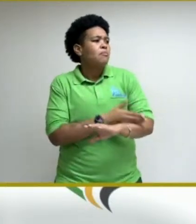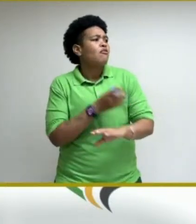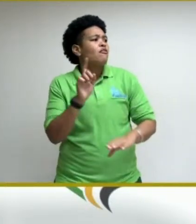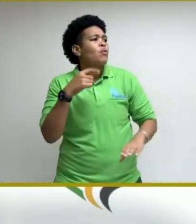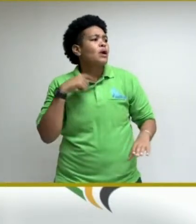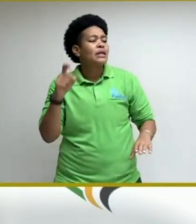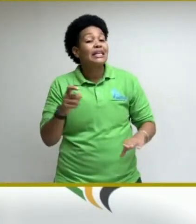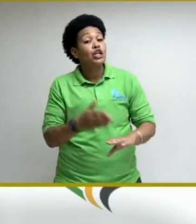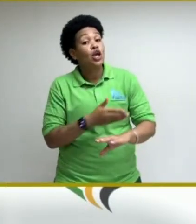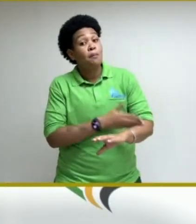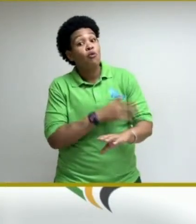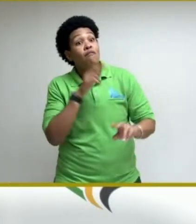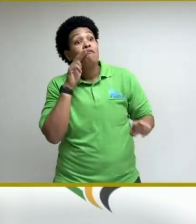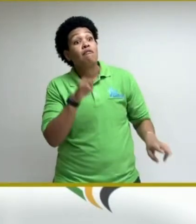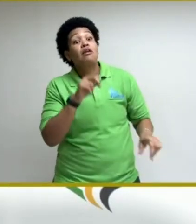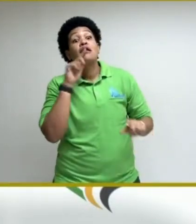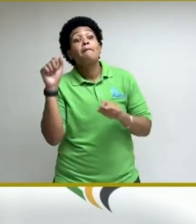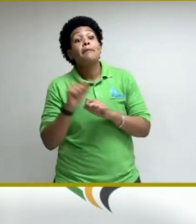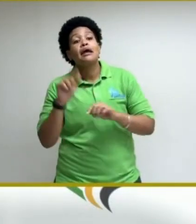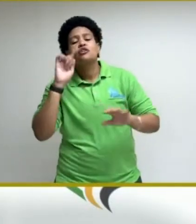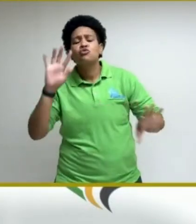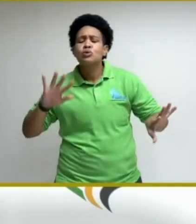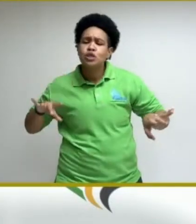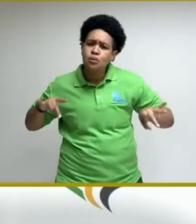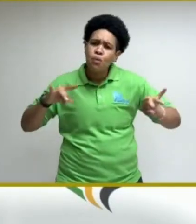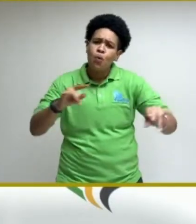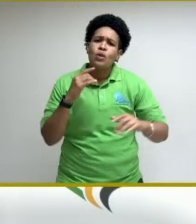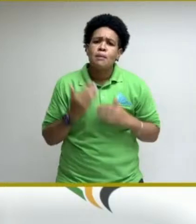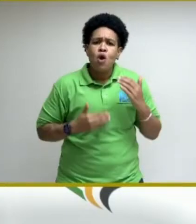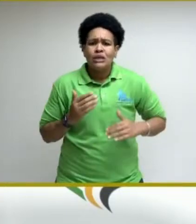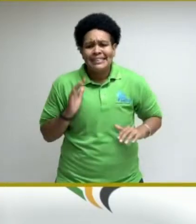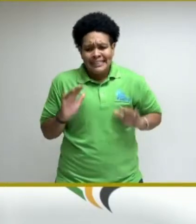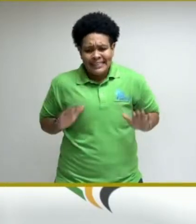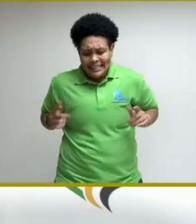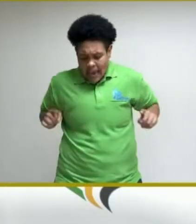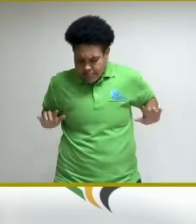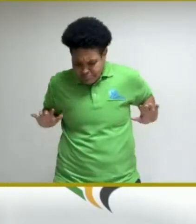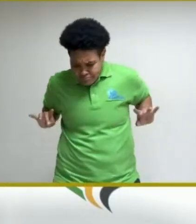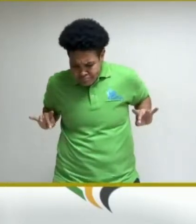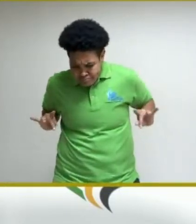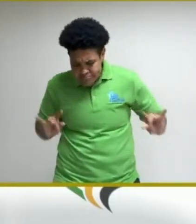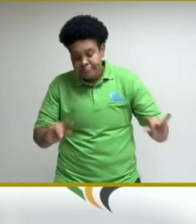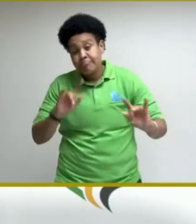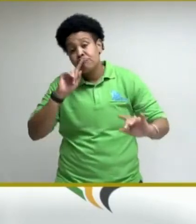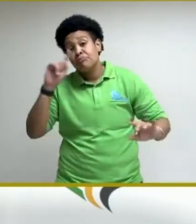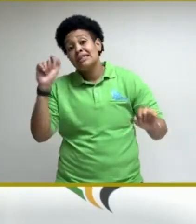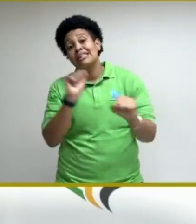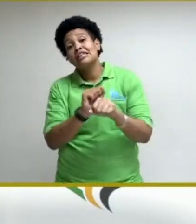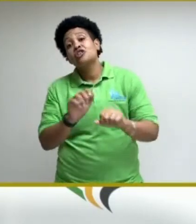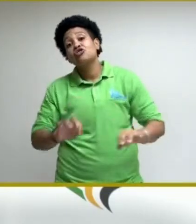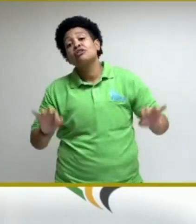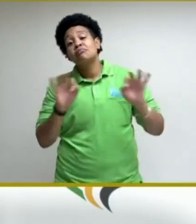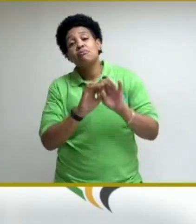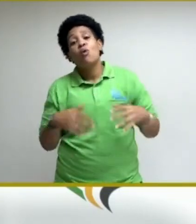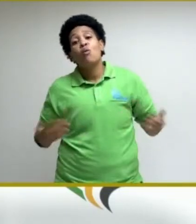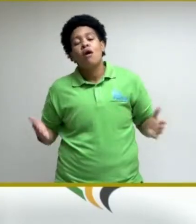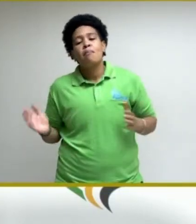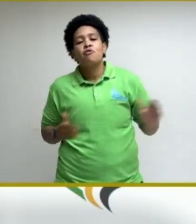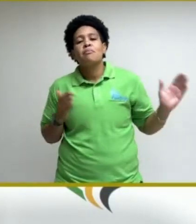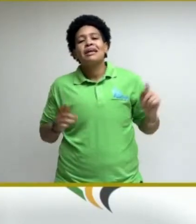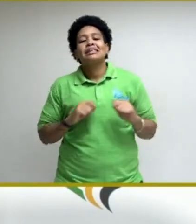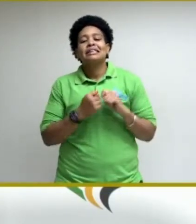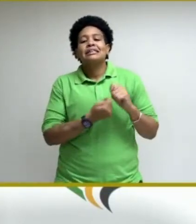to improve to ensure that it's a smooth process, and essentially preparing the team